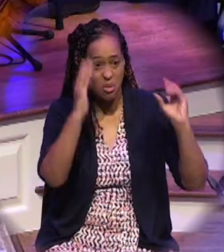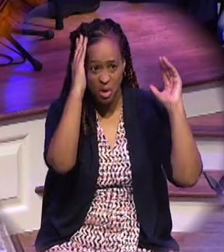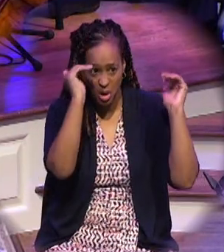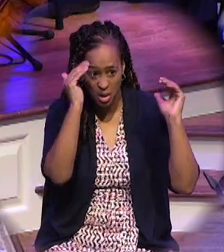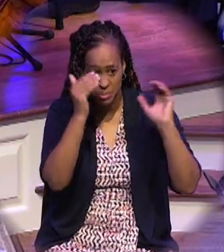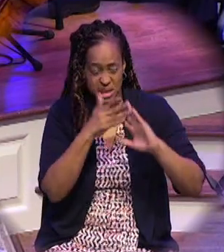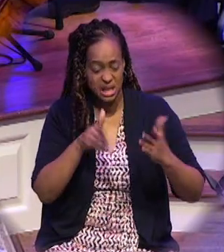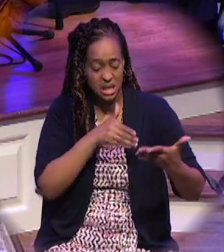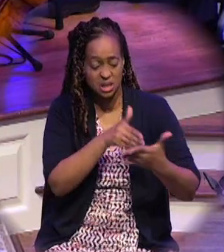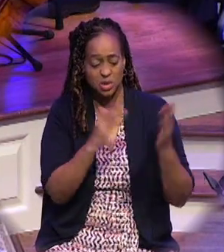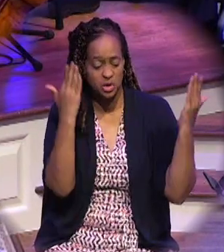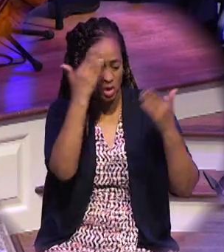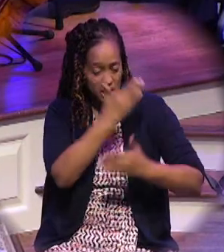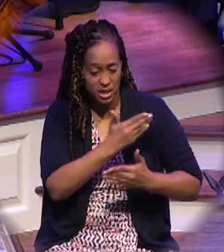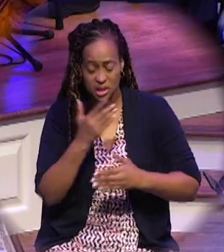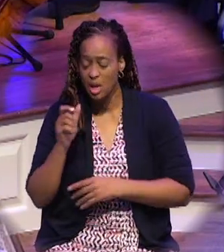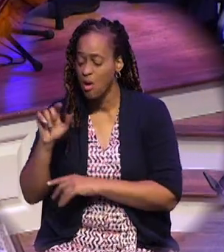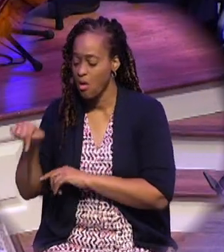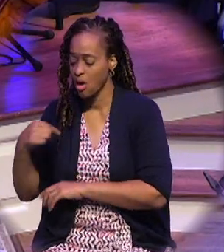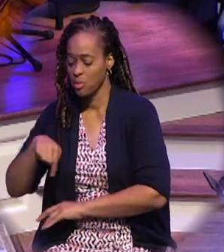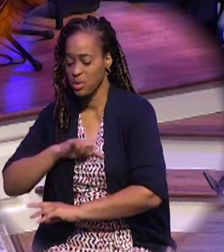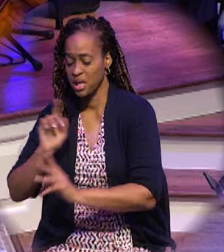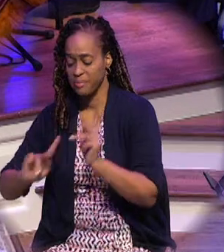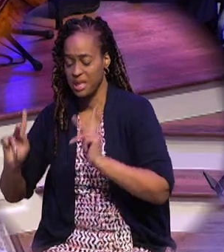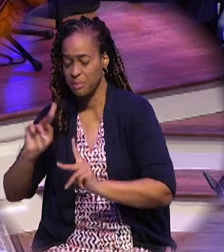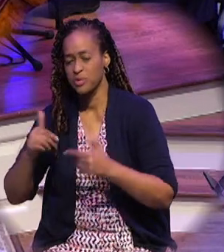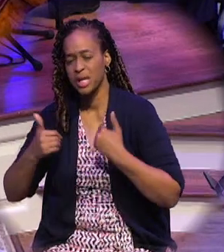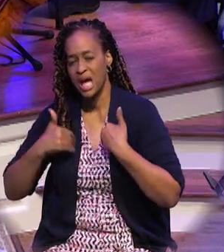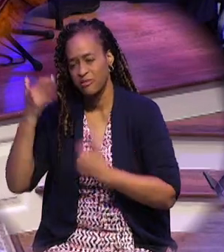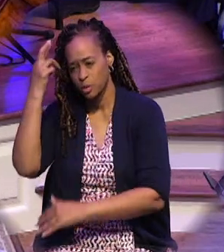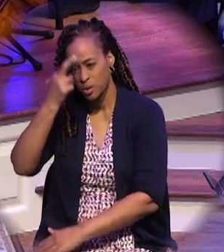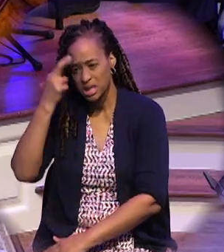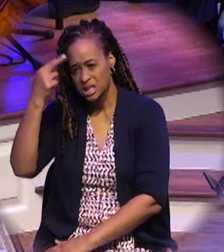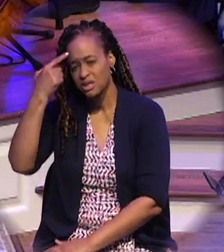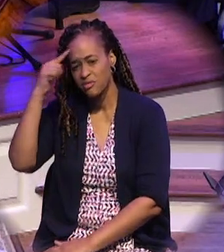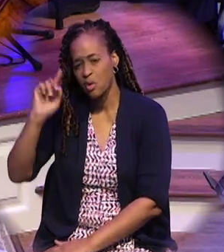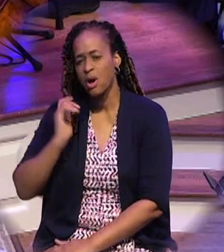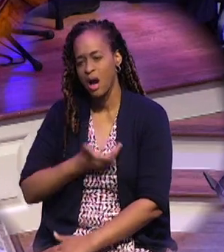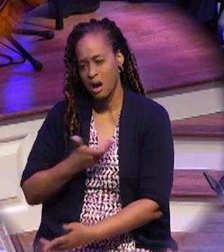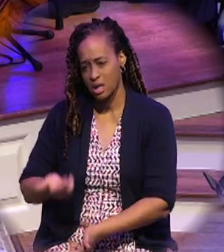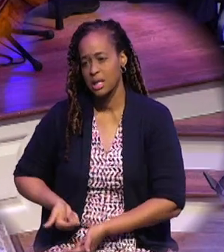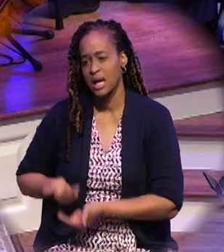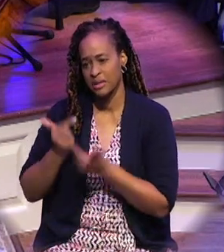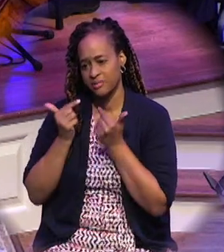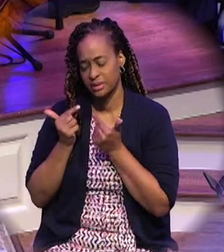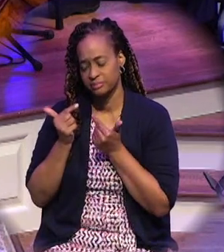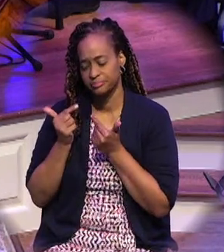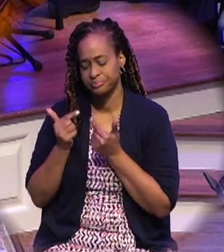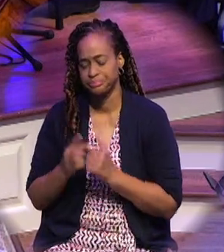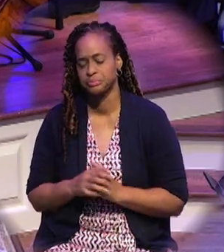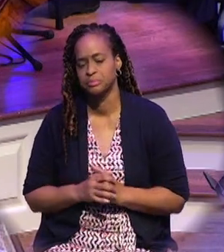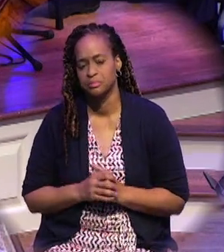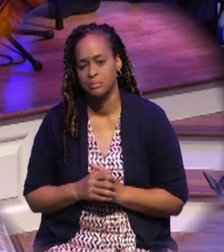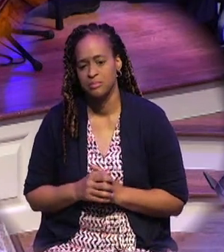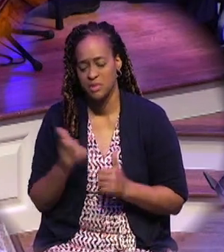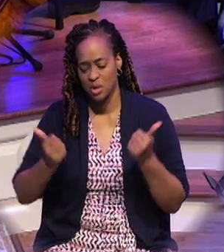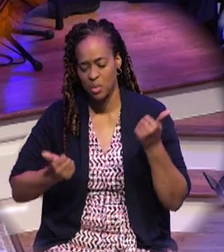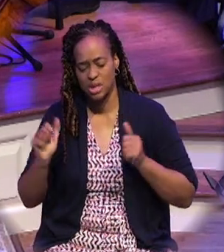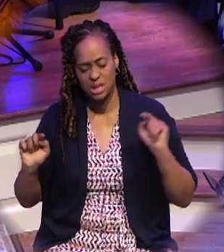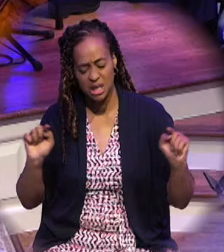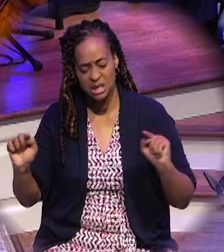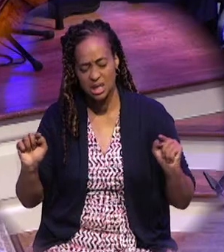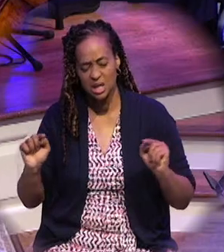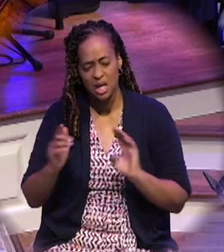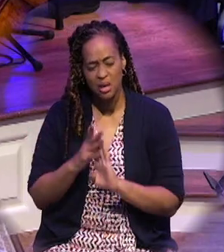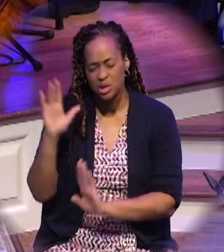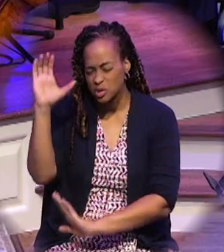against the darkness, or are we a people who have a reason for our hope? What is it that we are